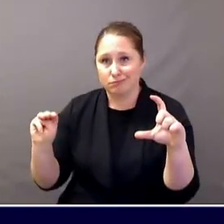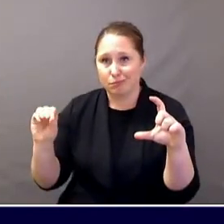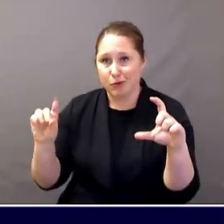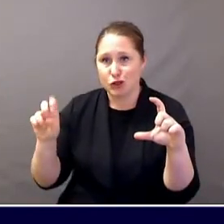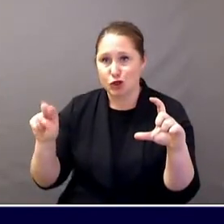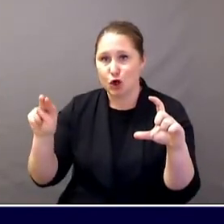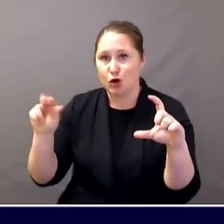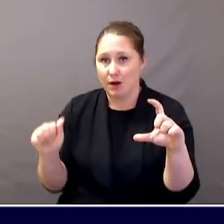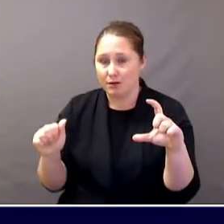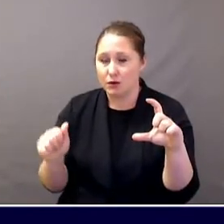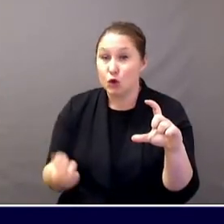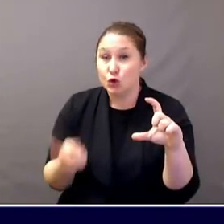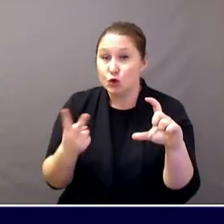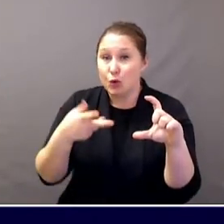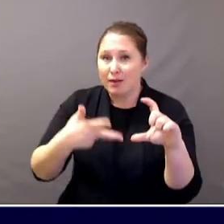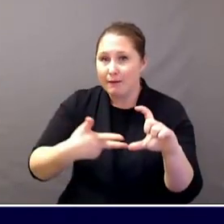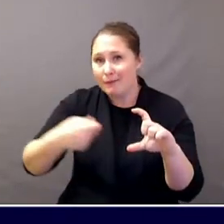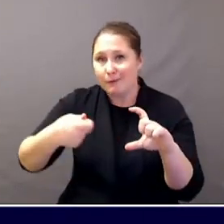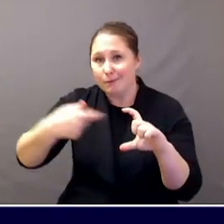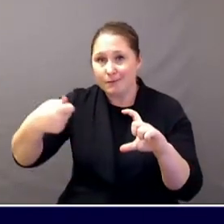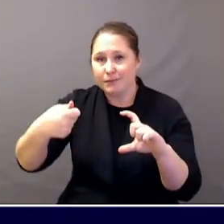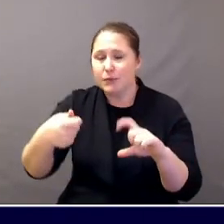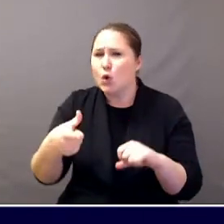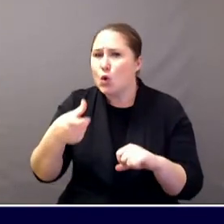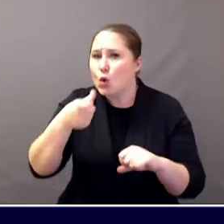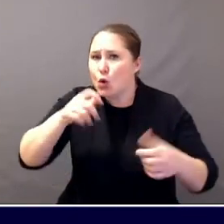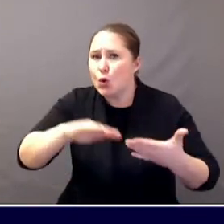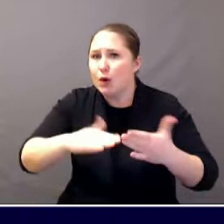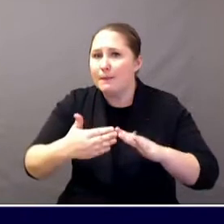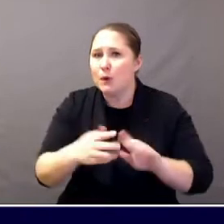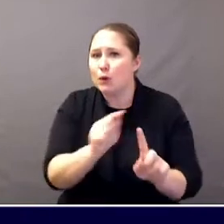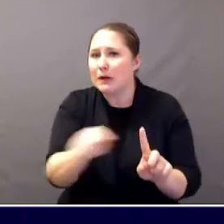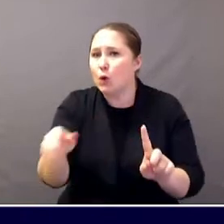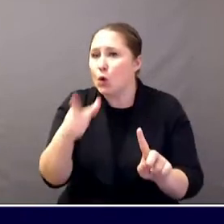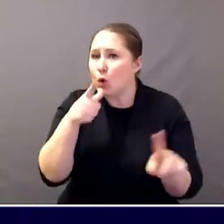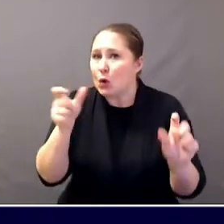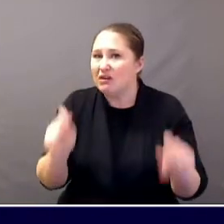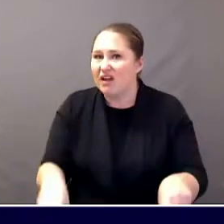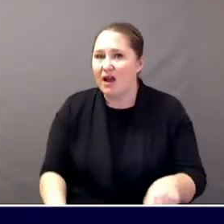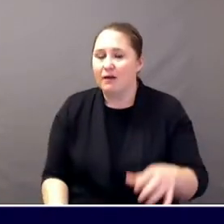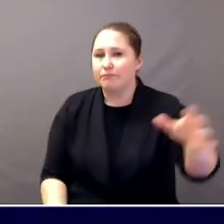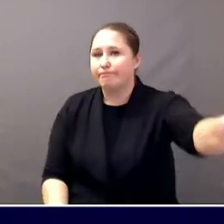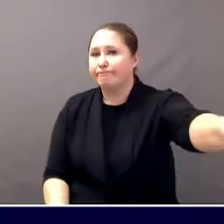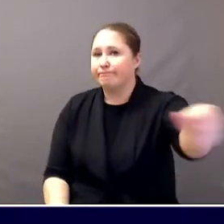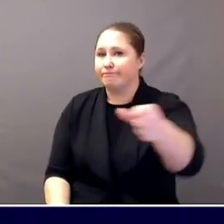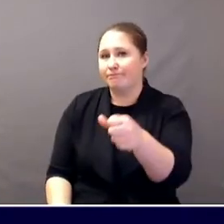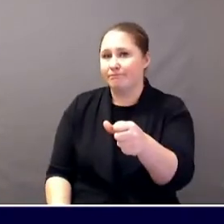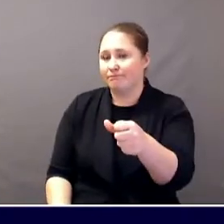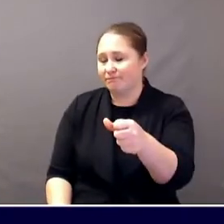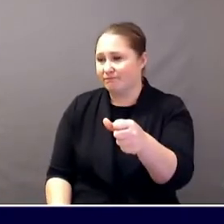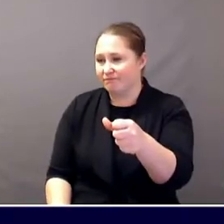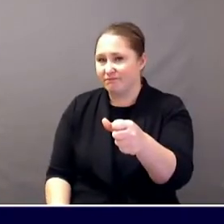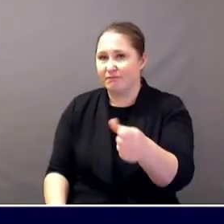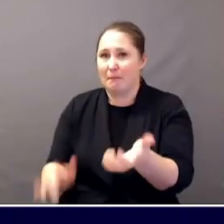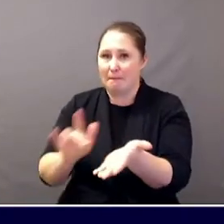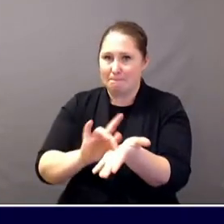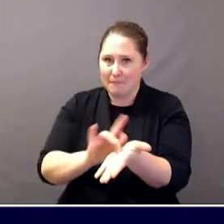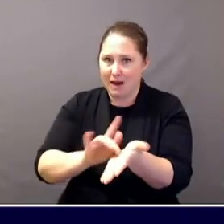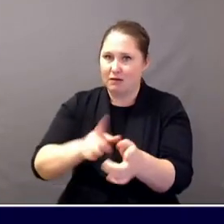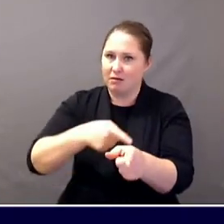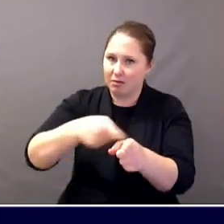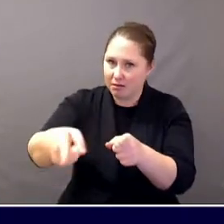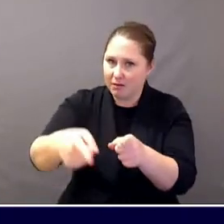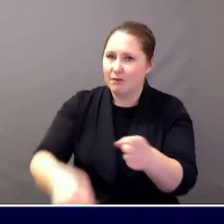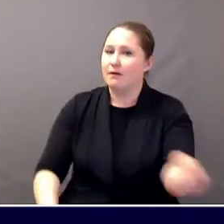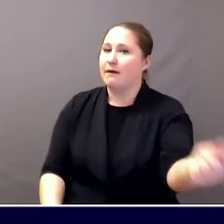in the community that can use it? And we've been able to find them frontline healthcare providers to recruit and go in quick notice to use up